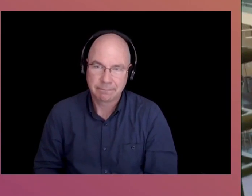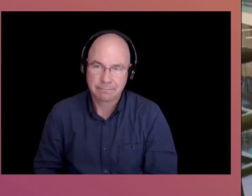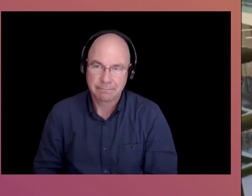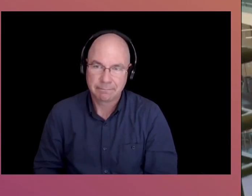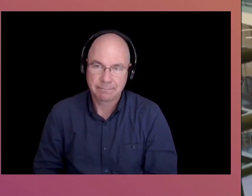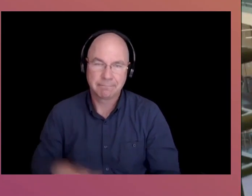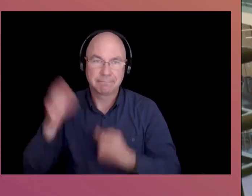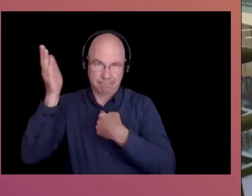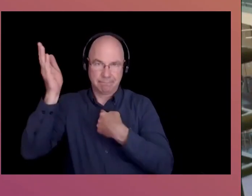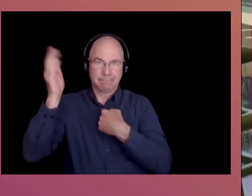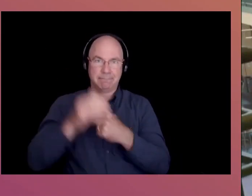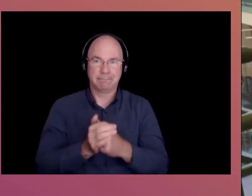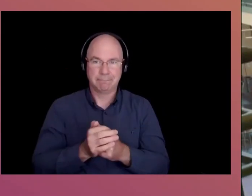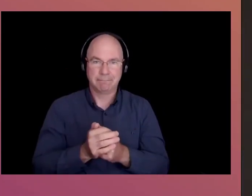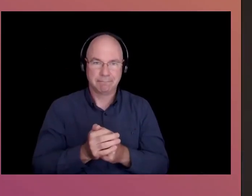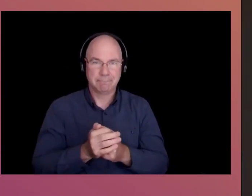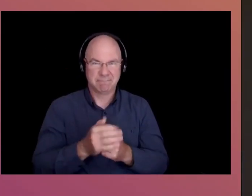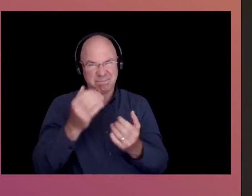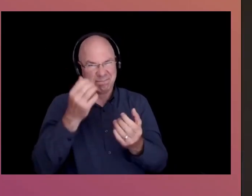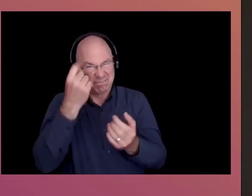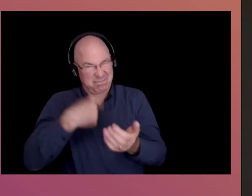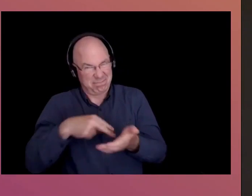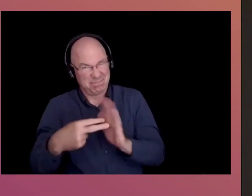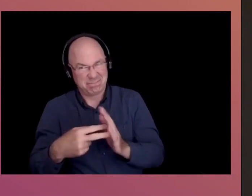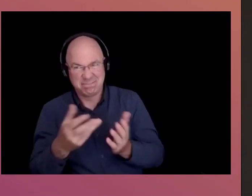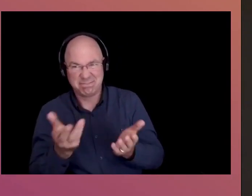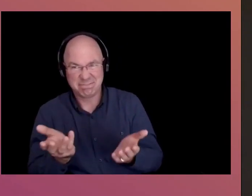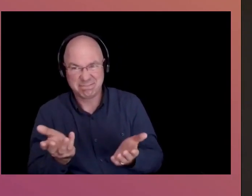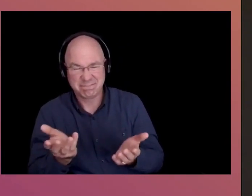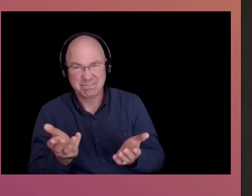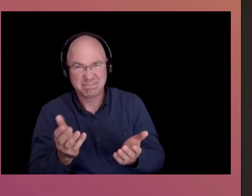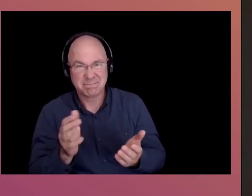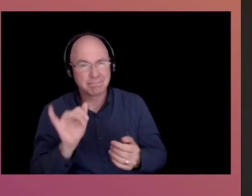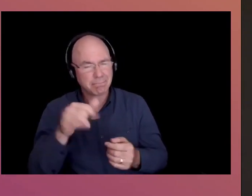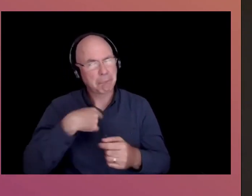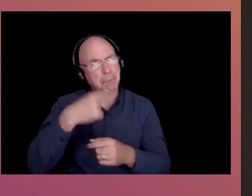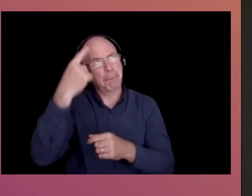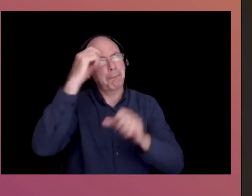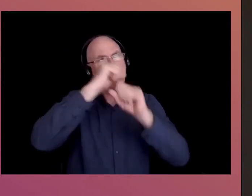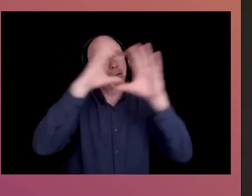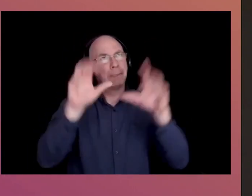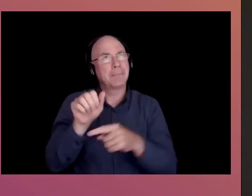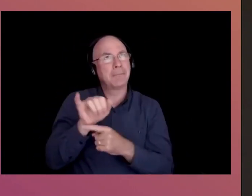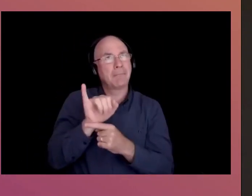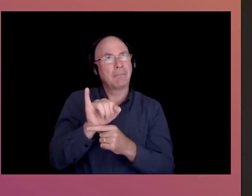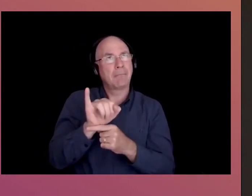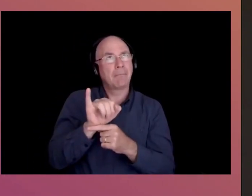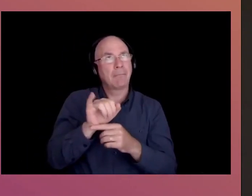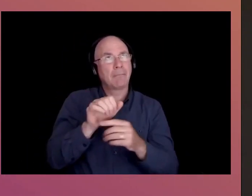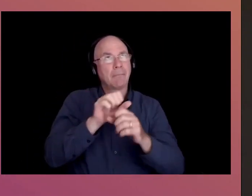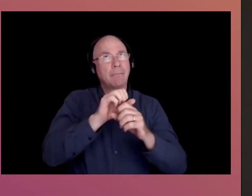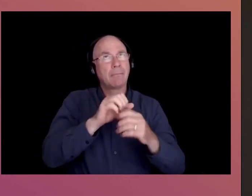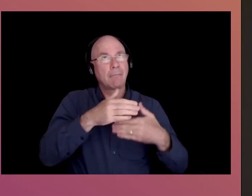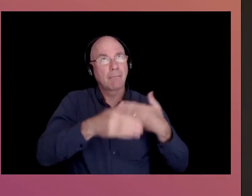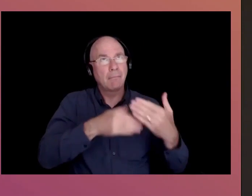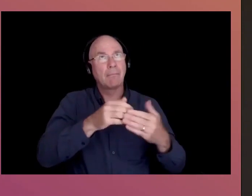But I think now you know what I mean. I thought if AI, perception, planning, and control can be